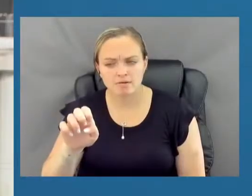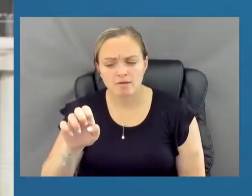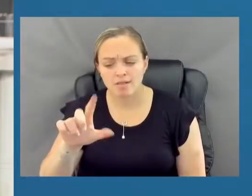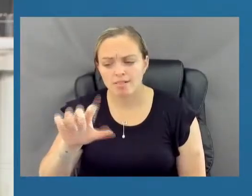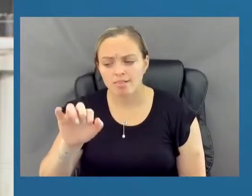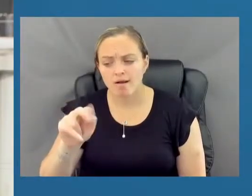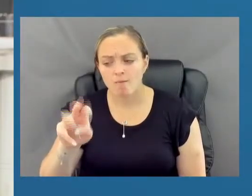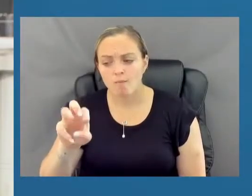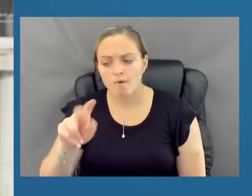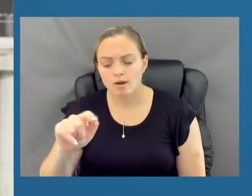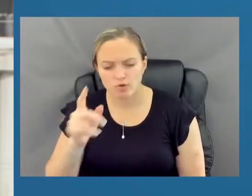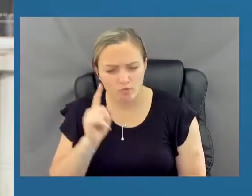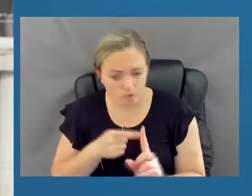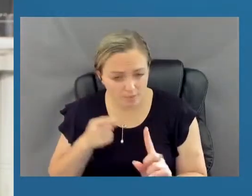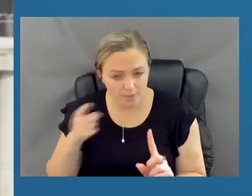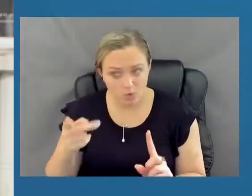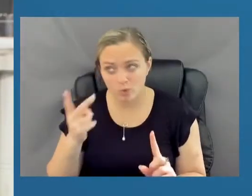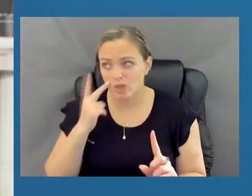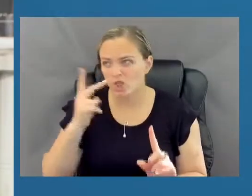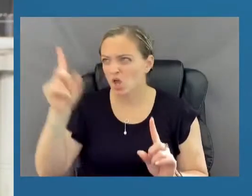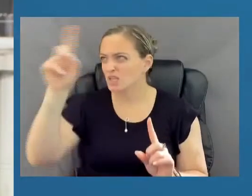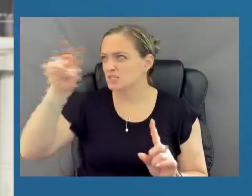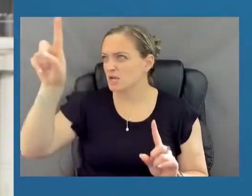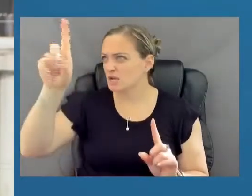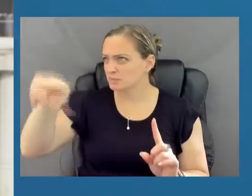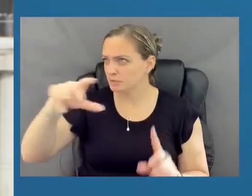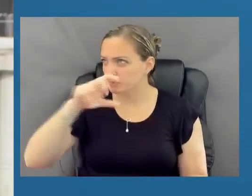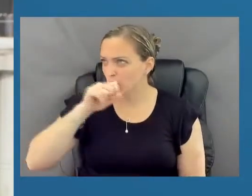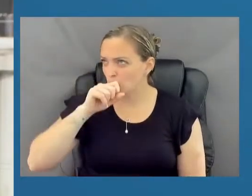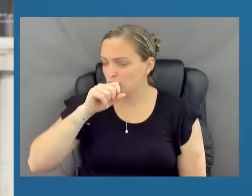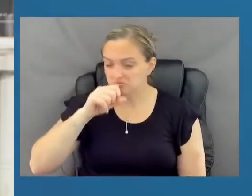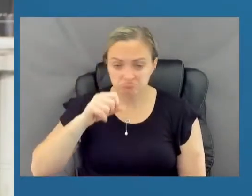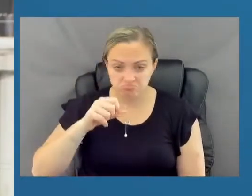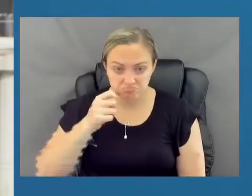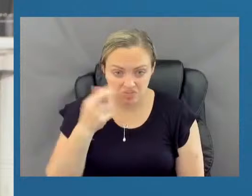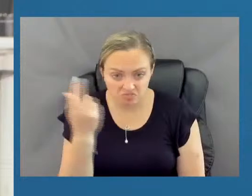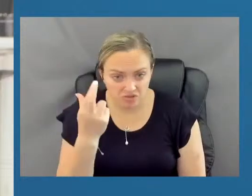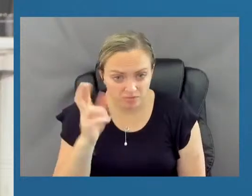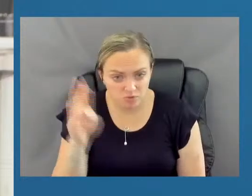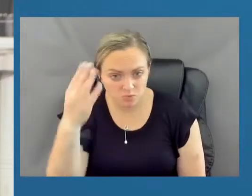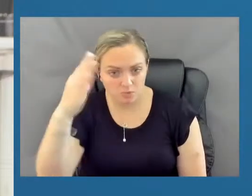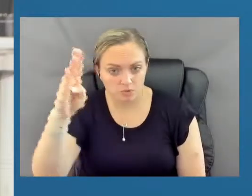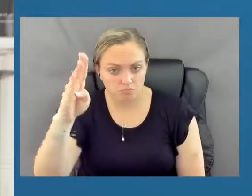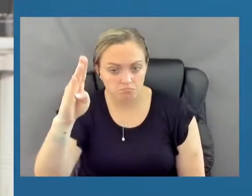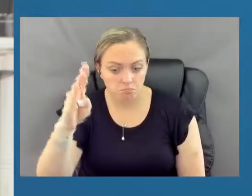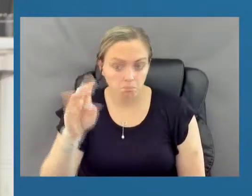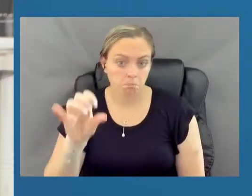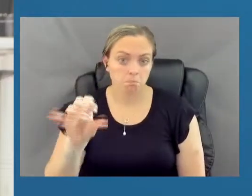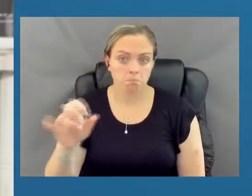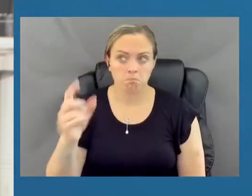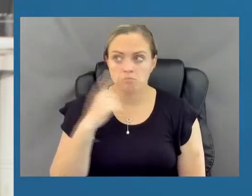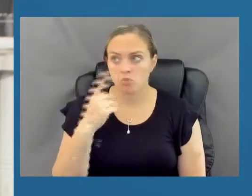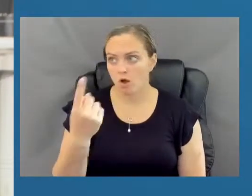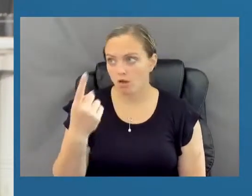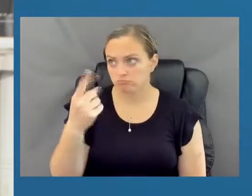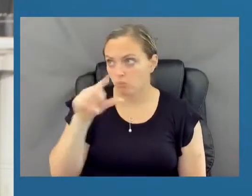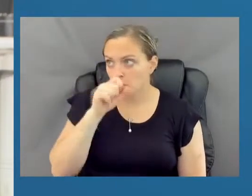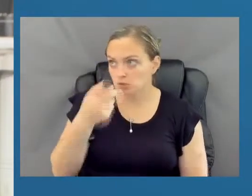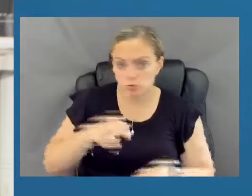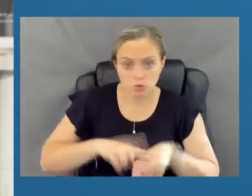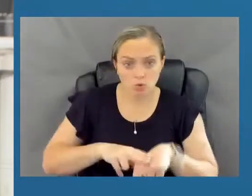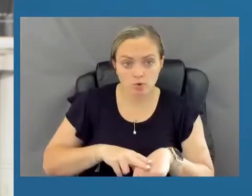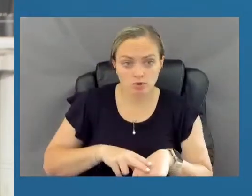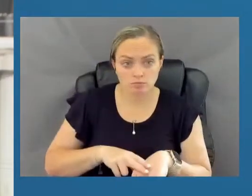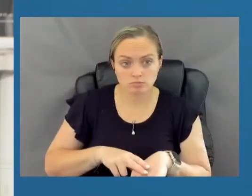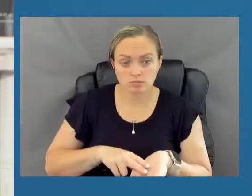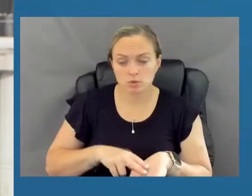area? We thought the sky was supposed to be orange. We didn't know we were supposed to have blue skies. That's all we saw. You couldn't see coming over the Father Baker Bridge.